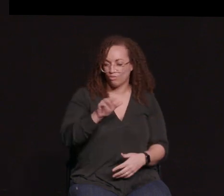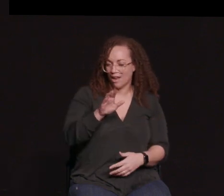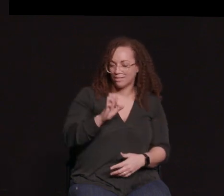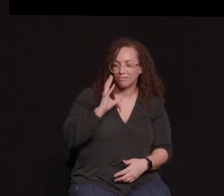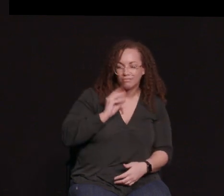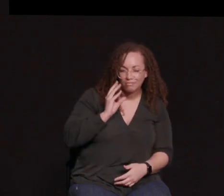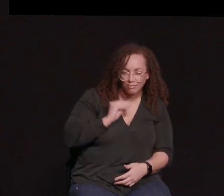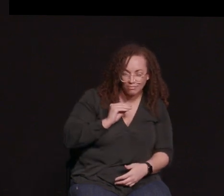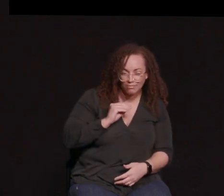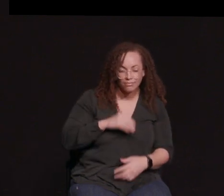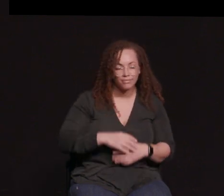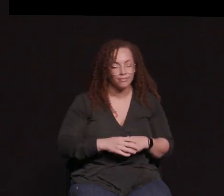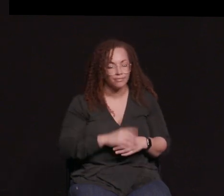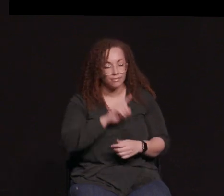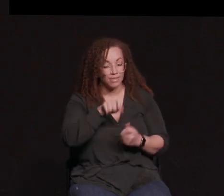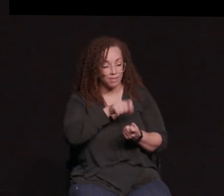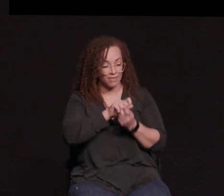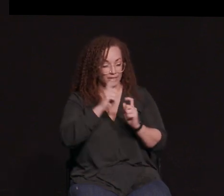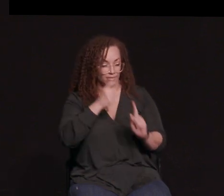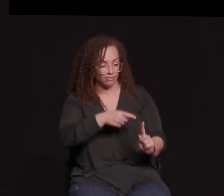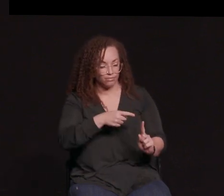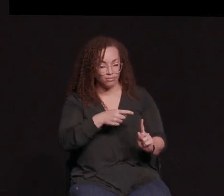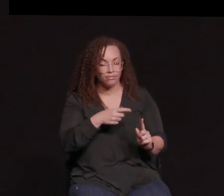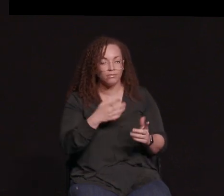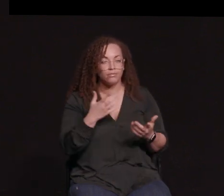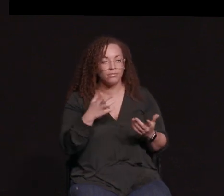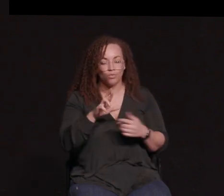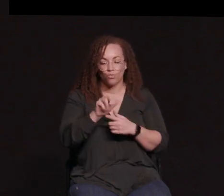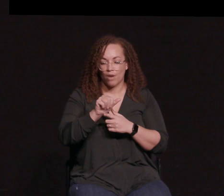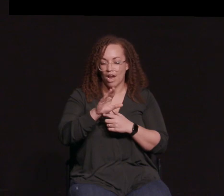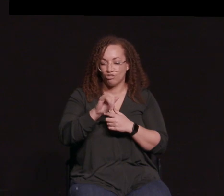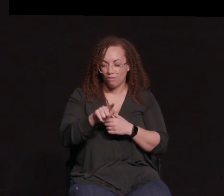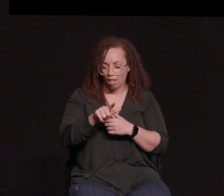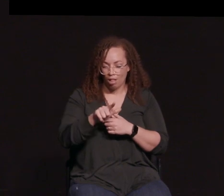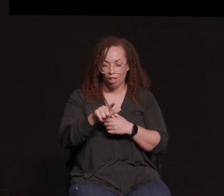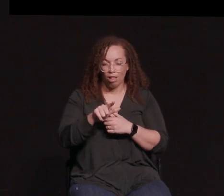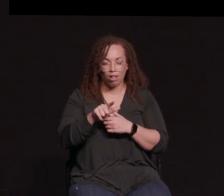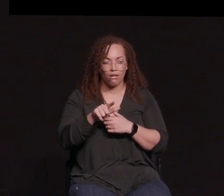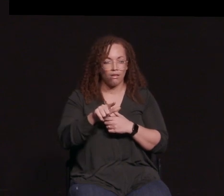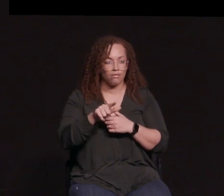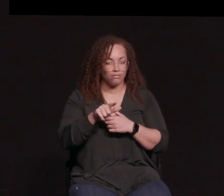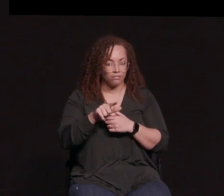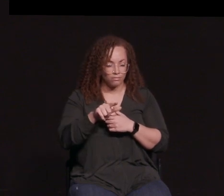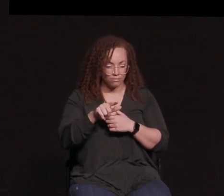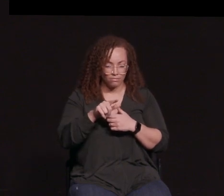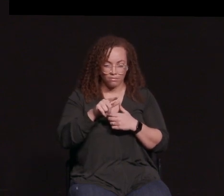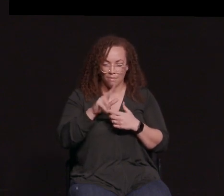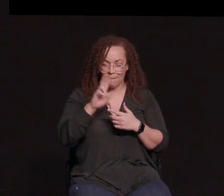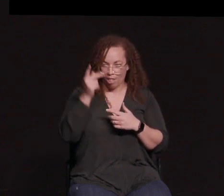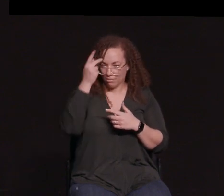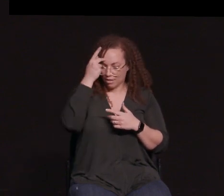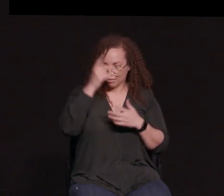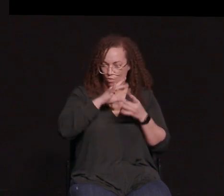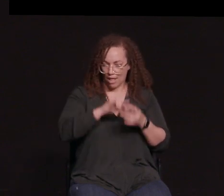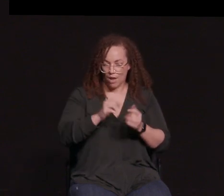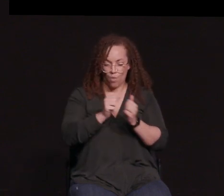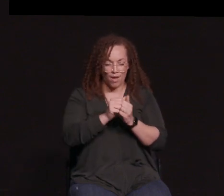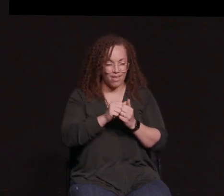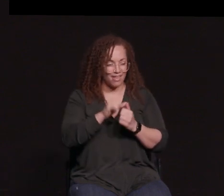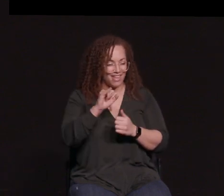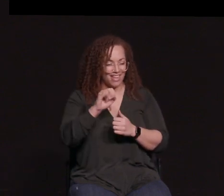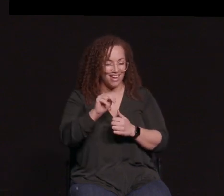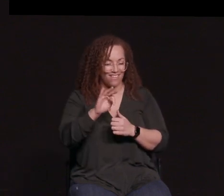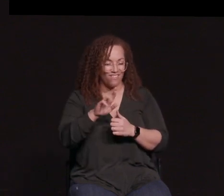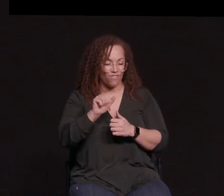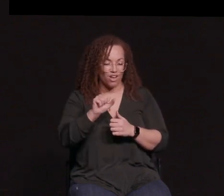In particular, I study the racial politics of infrastructure. I observe how things